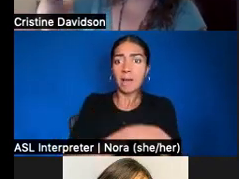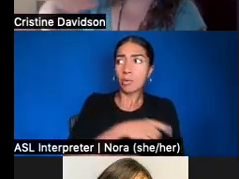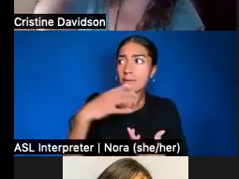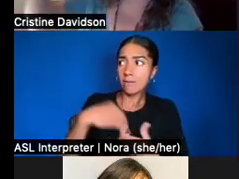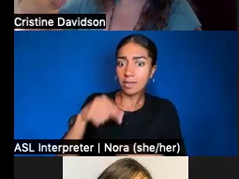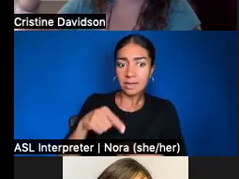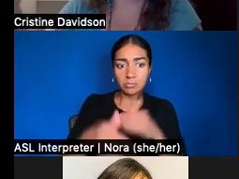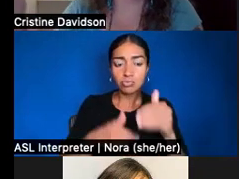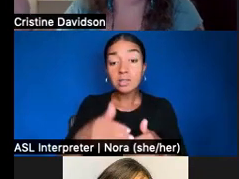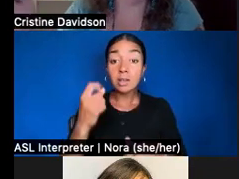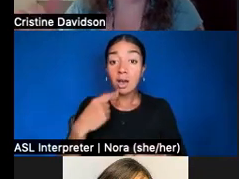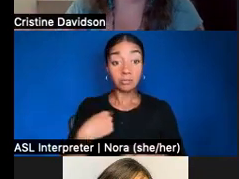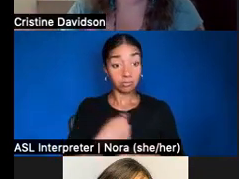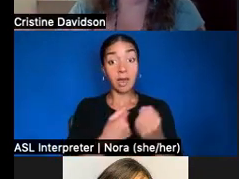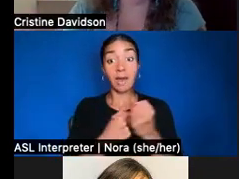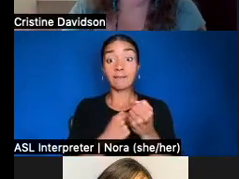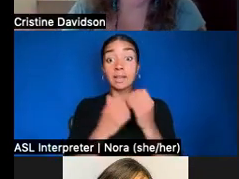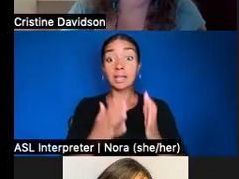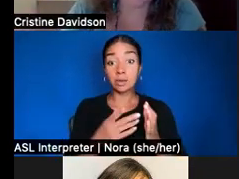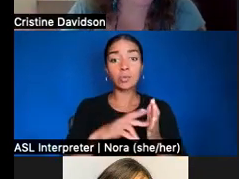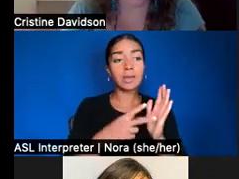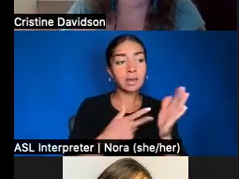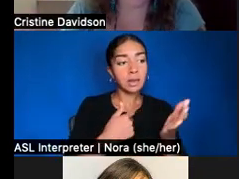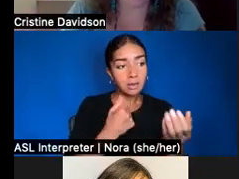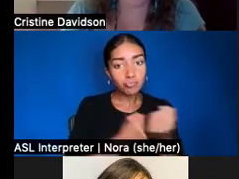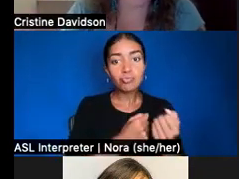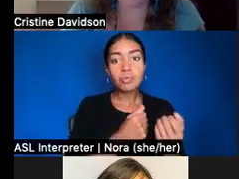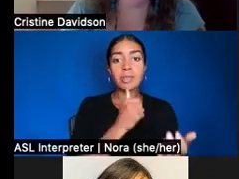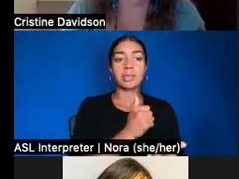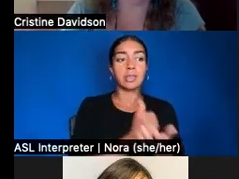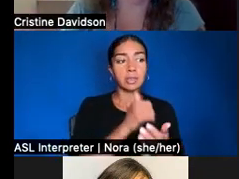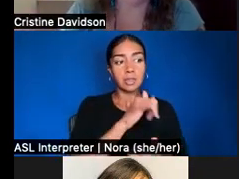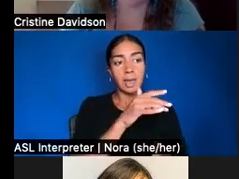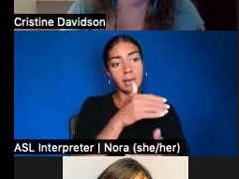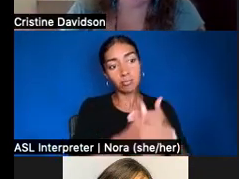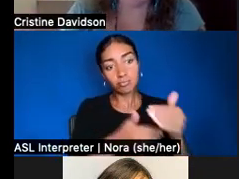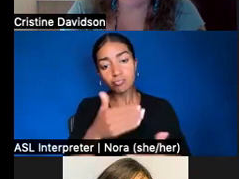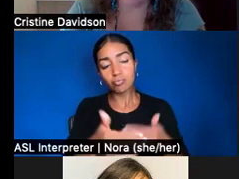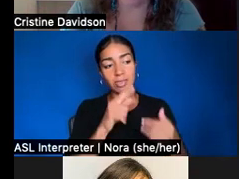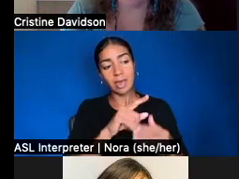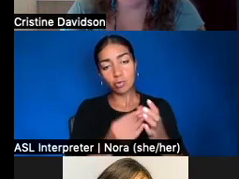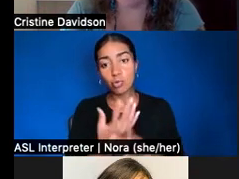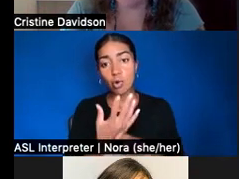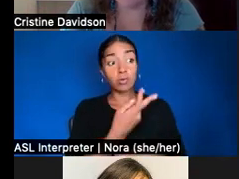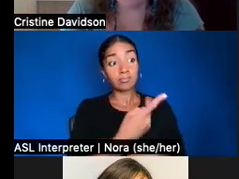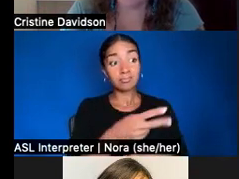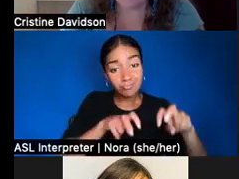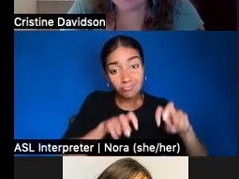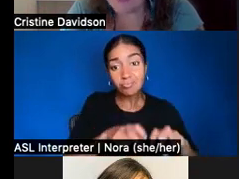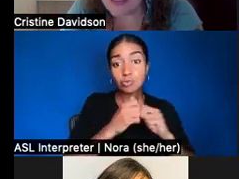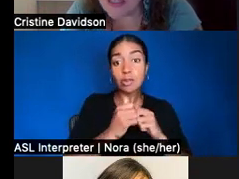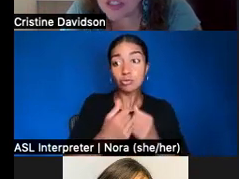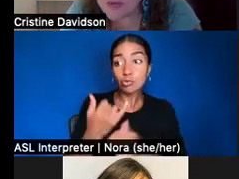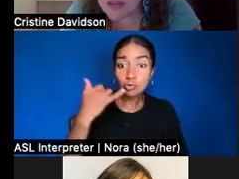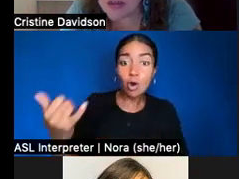that movement or that growth, right? Sit down and make the call together. Yeah, that's really good.